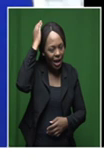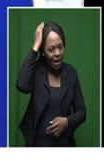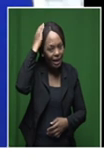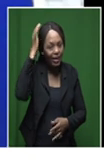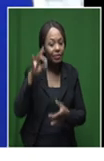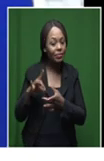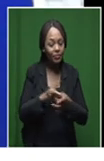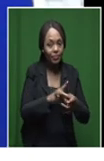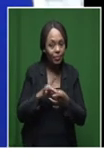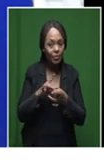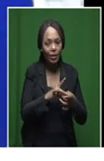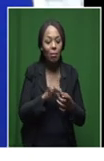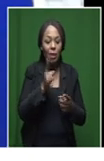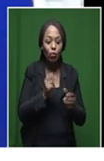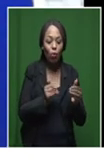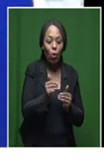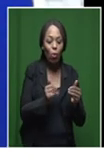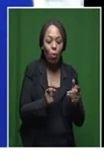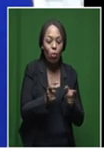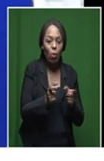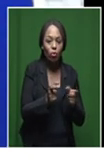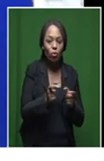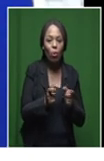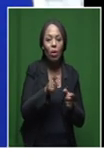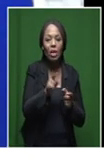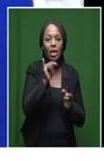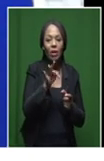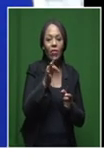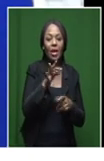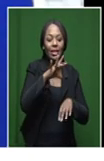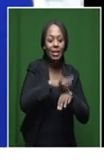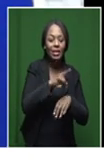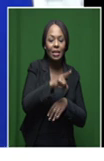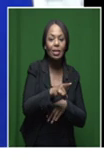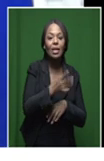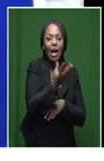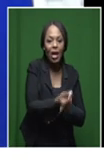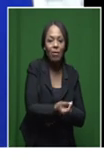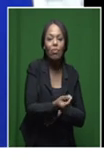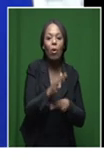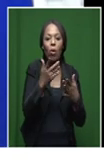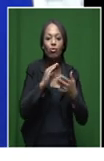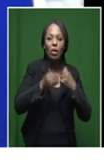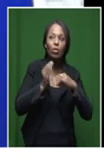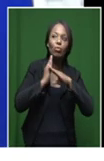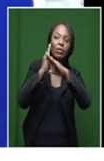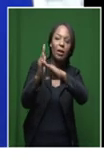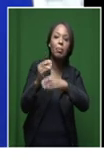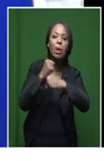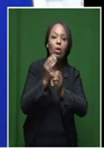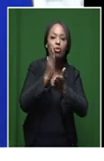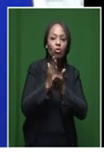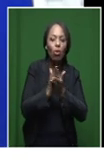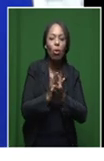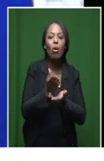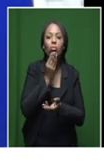like that. So you have to control them if you do have those diseases, or try and prevent them if you don't have them. Make sure your cholesterol is under